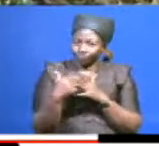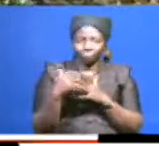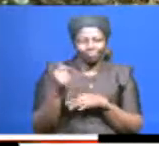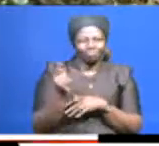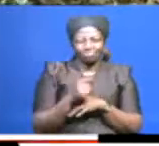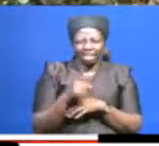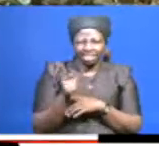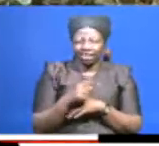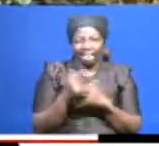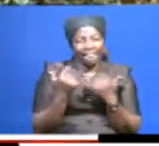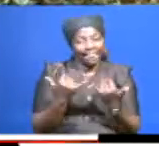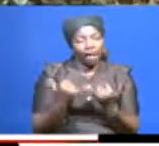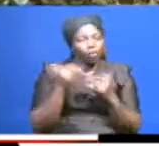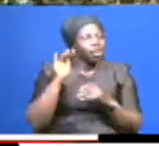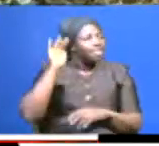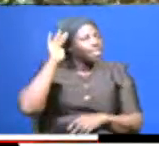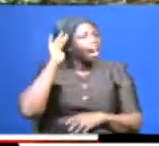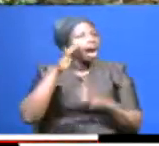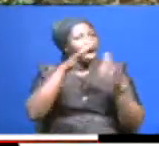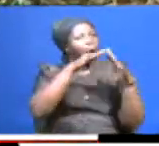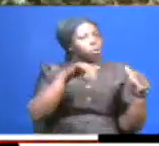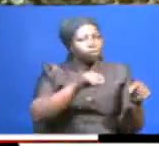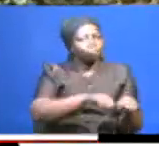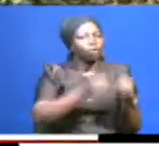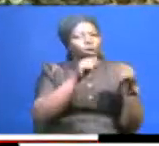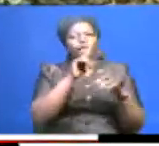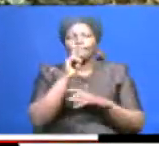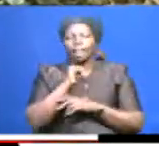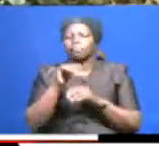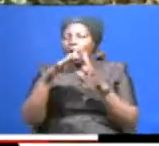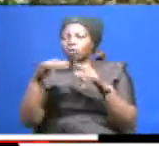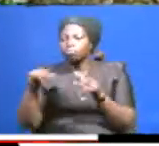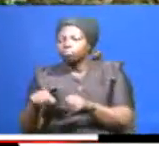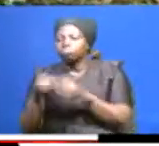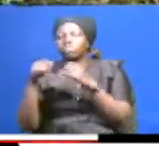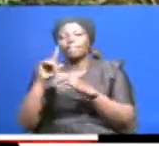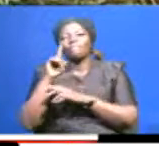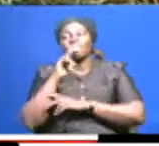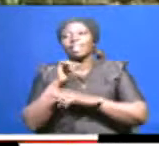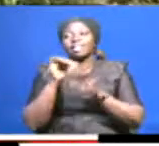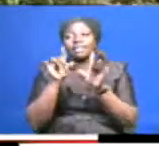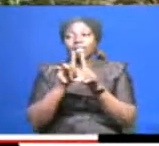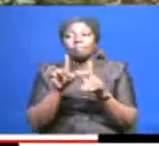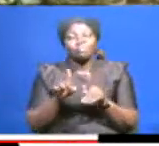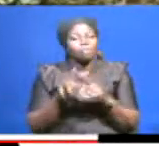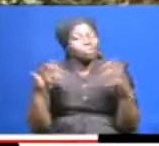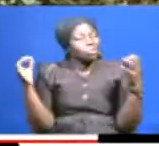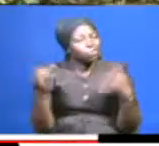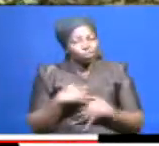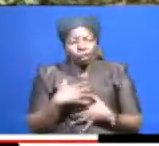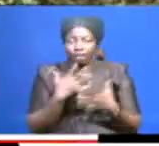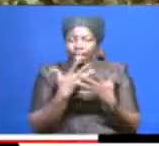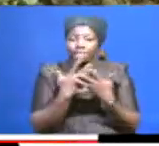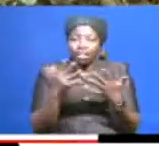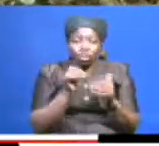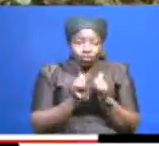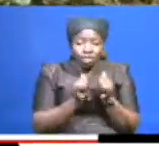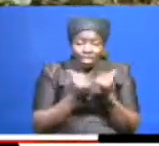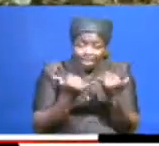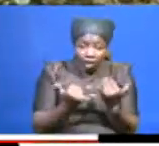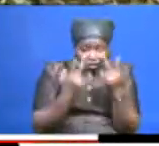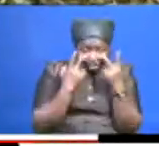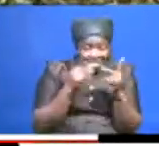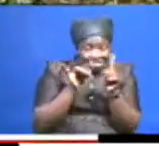manyumba imevujwa na sasa hata ile kitu ya kuchagaza sana ni kwamba naonekana hata mchana